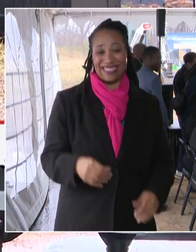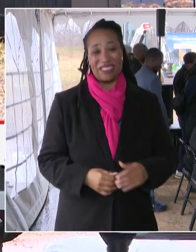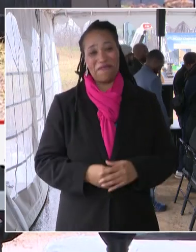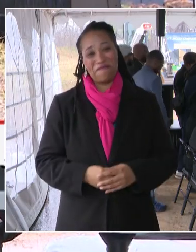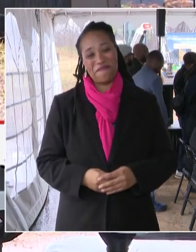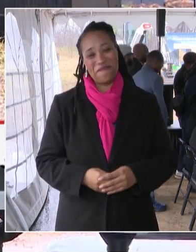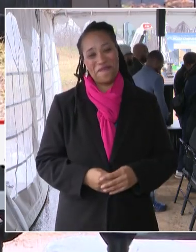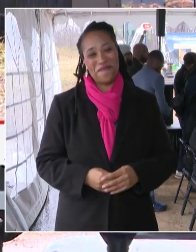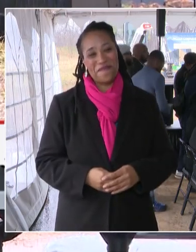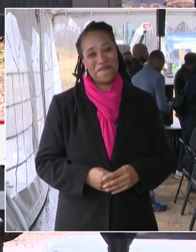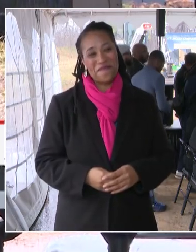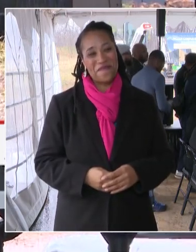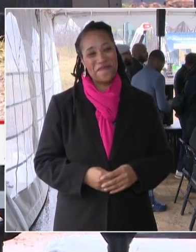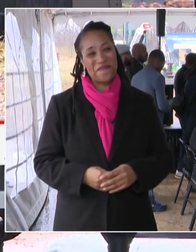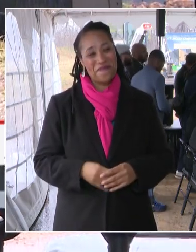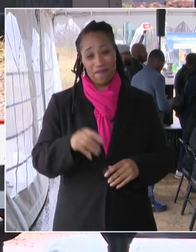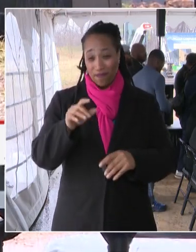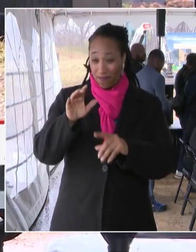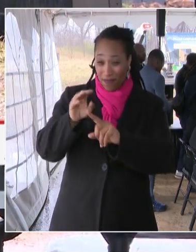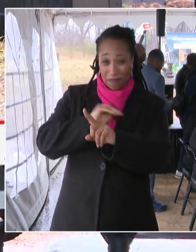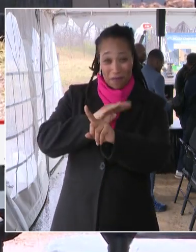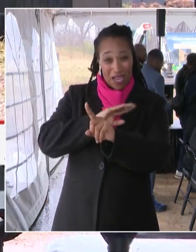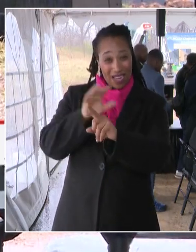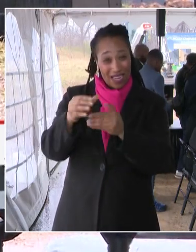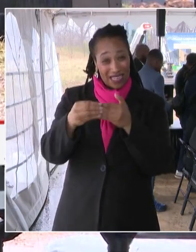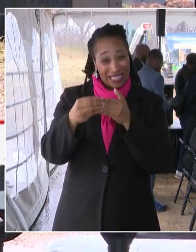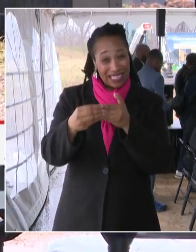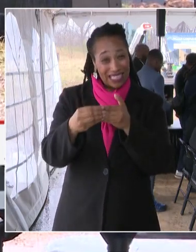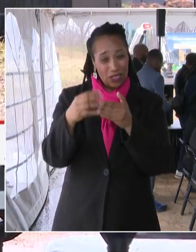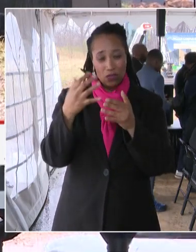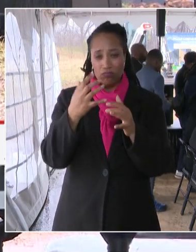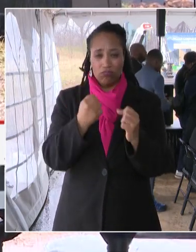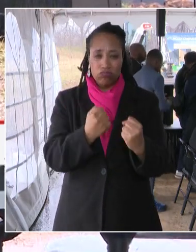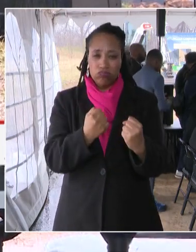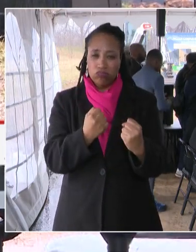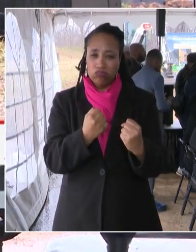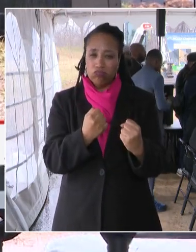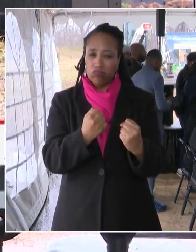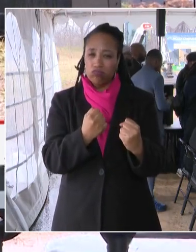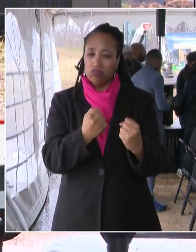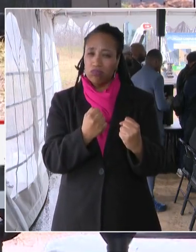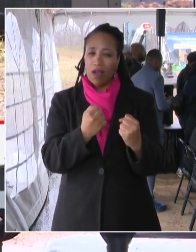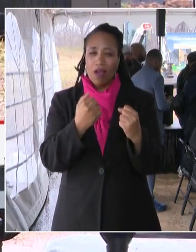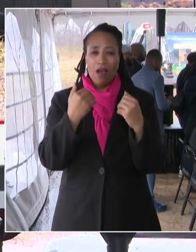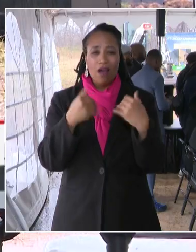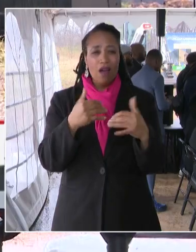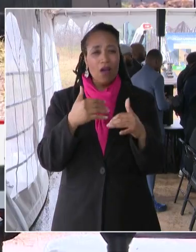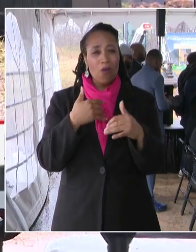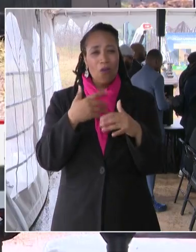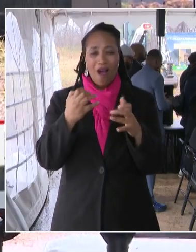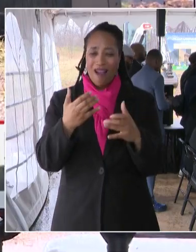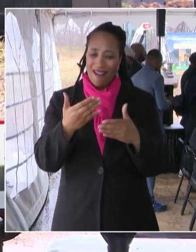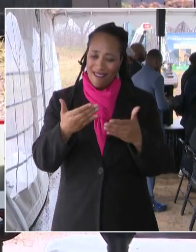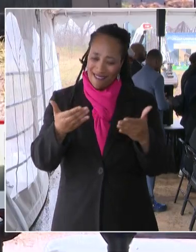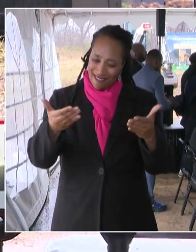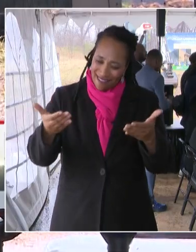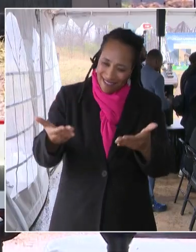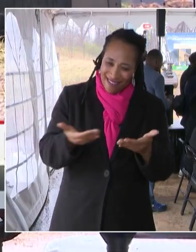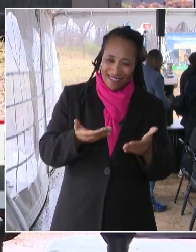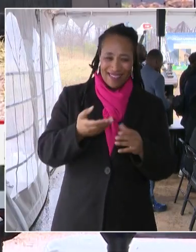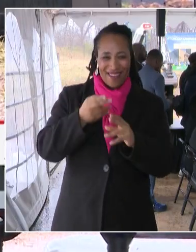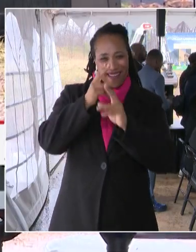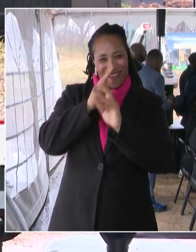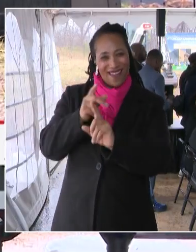With immense and profound gratitude, it is my honor to introduce our mayor of Washington,